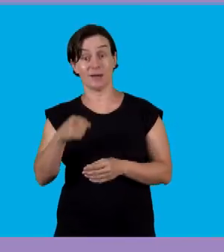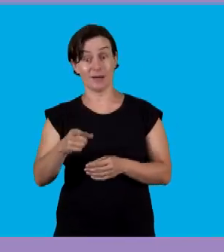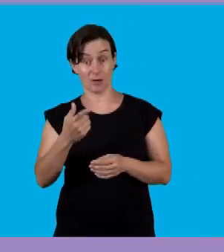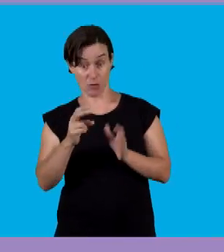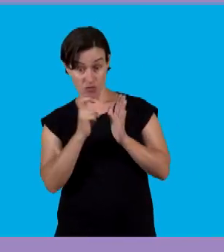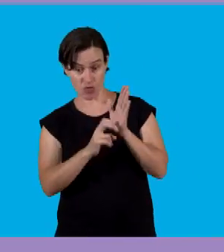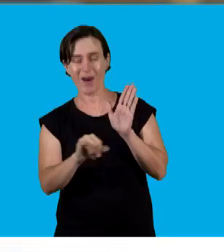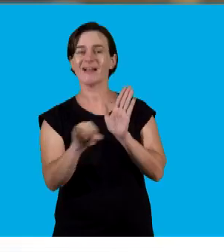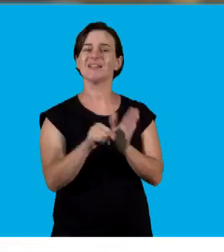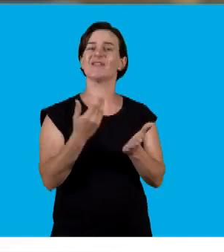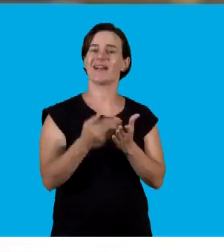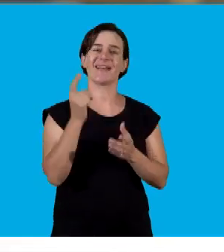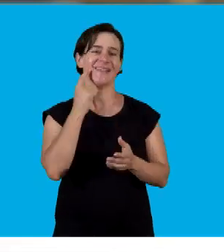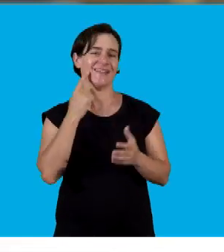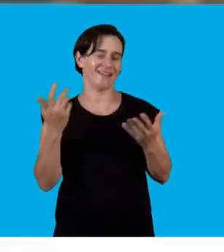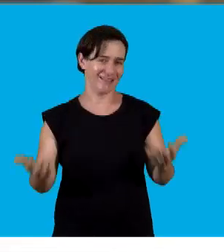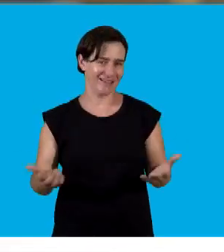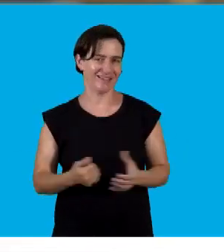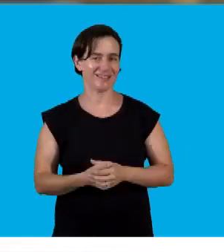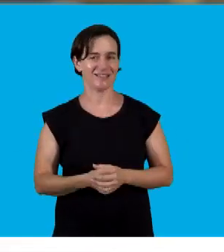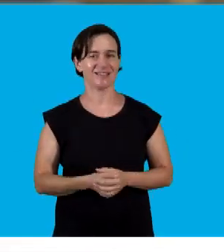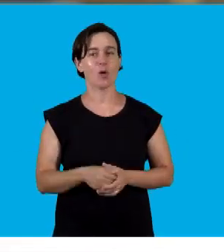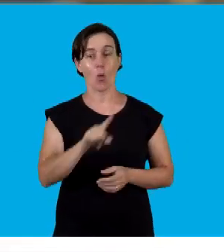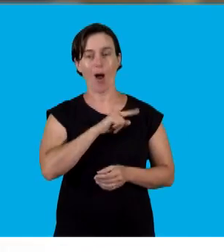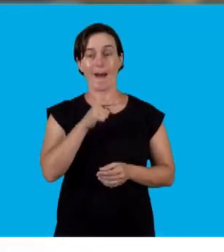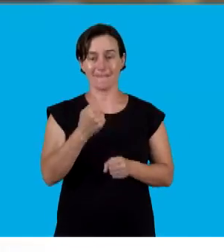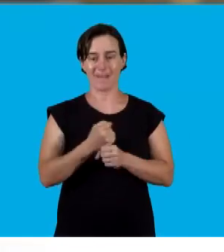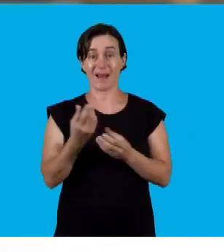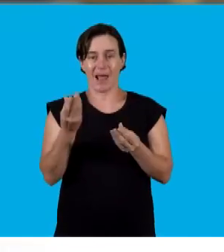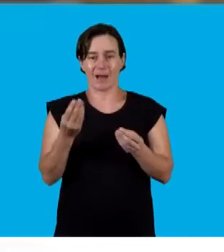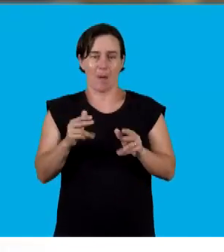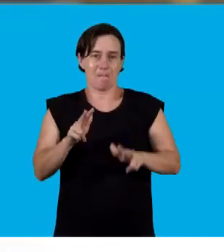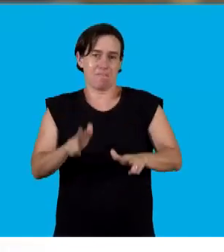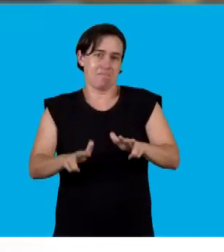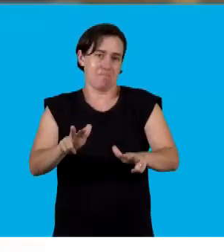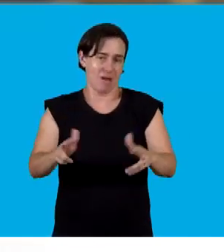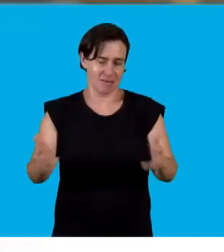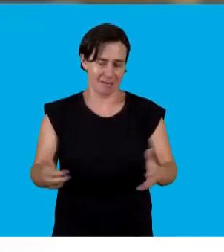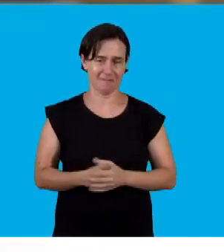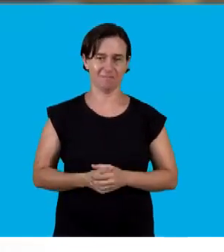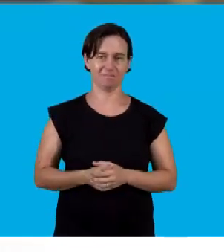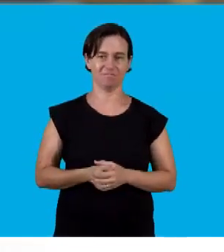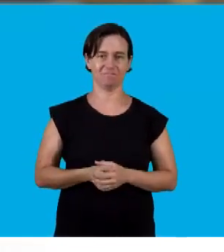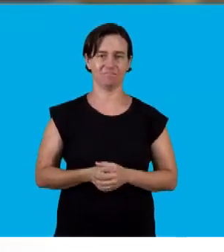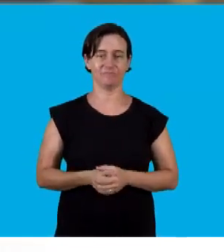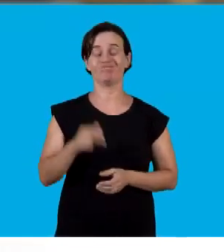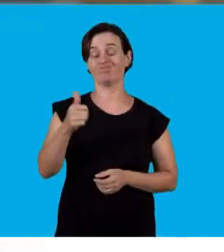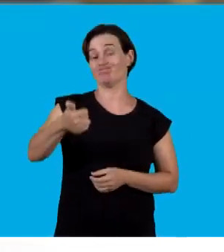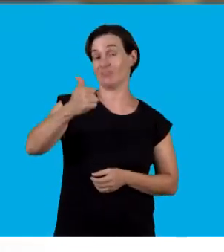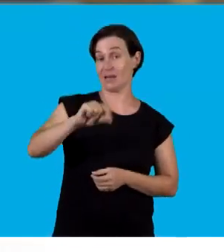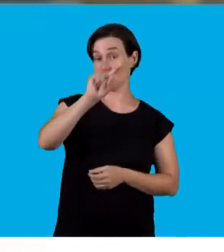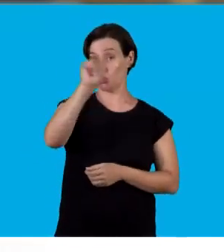because those output values are actually forming a numeric pattern. Let's move on to our next